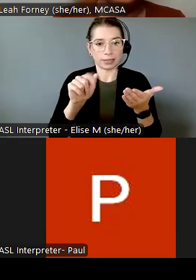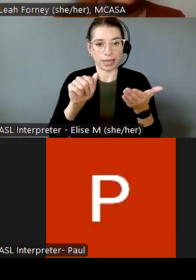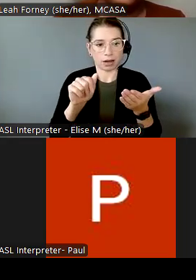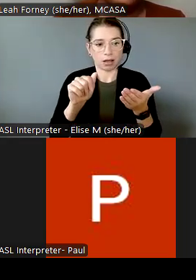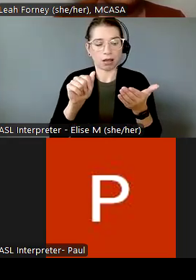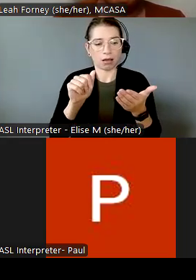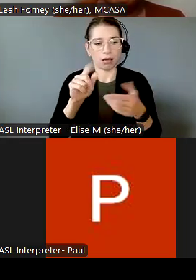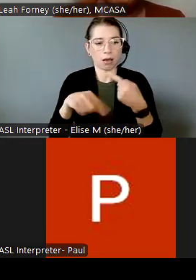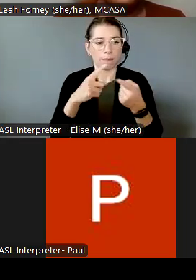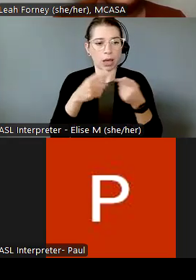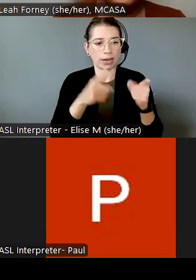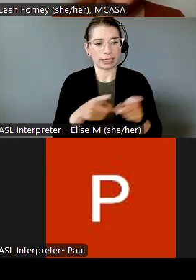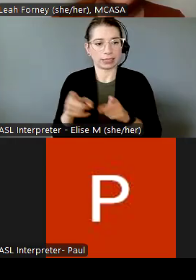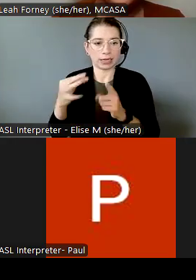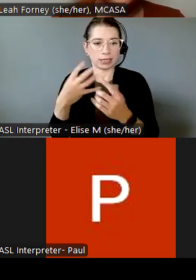rape.